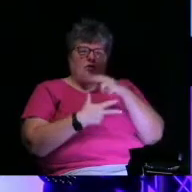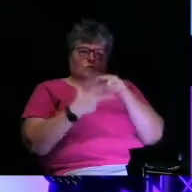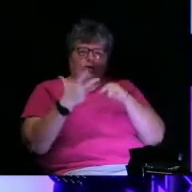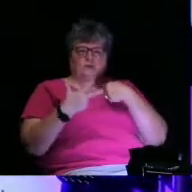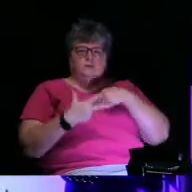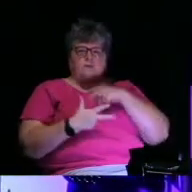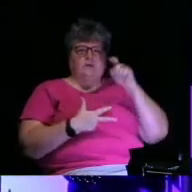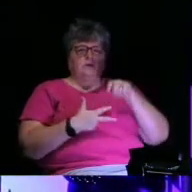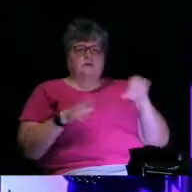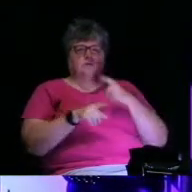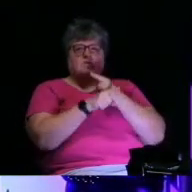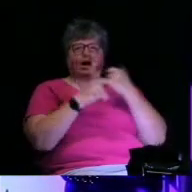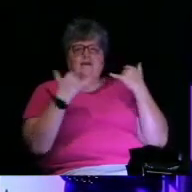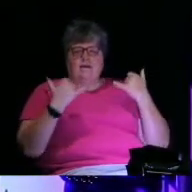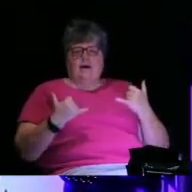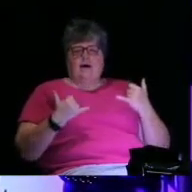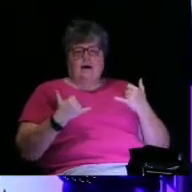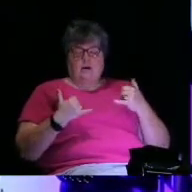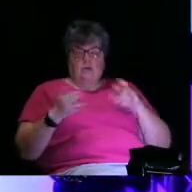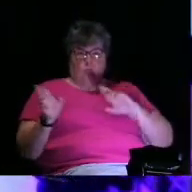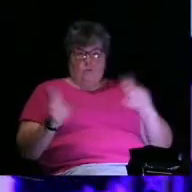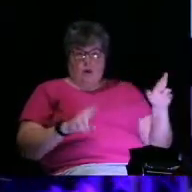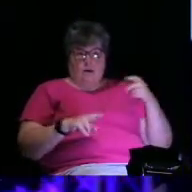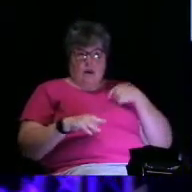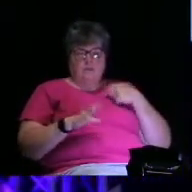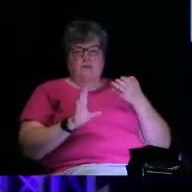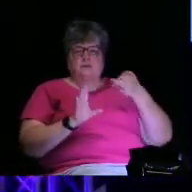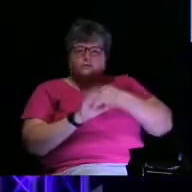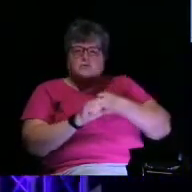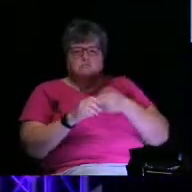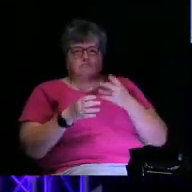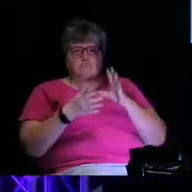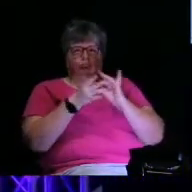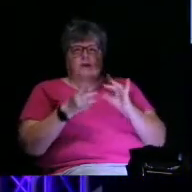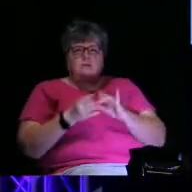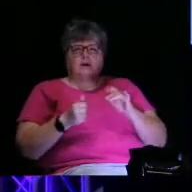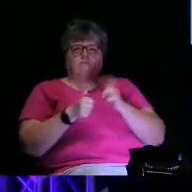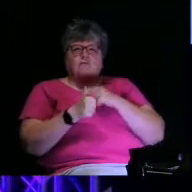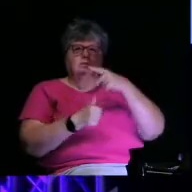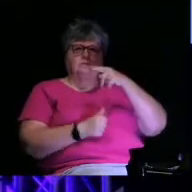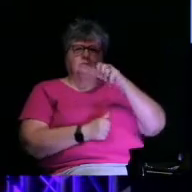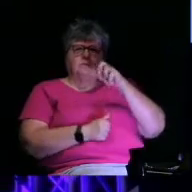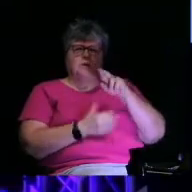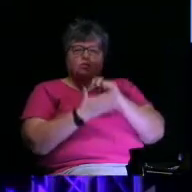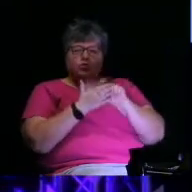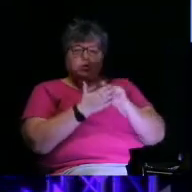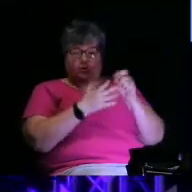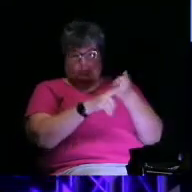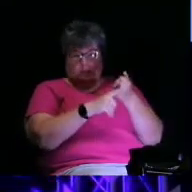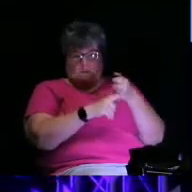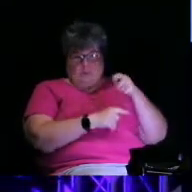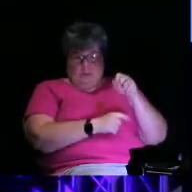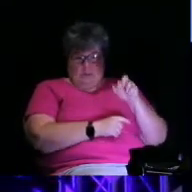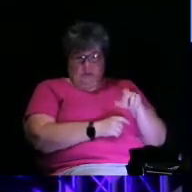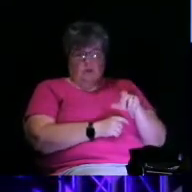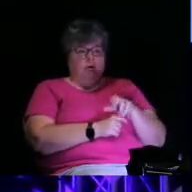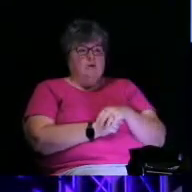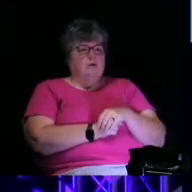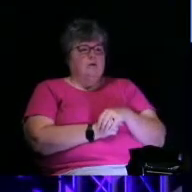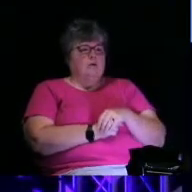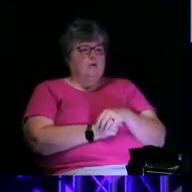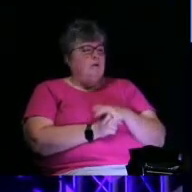do right now. Okay, you guys ready? I'm just going to jump into the passage. 1 Peter was written by Peter, the guy you know from the Bible.